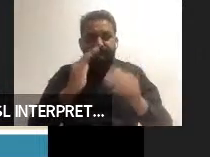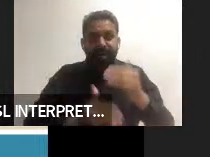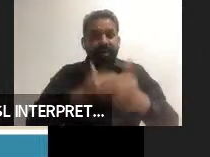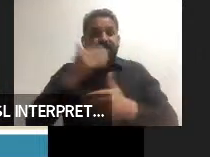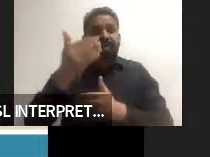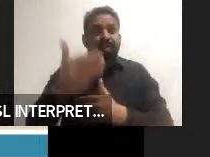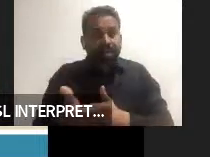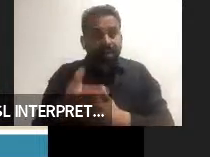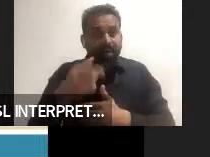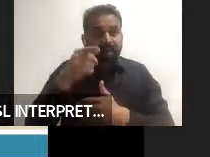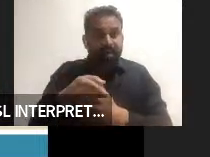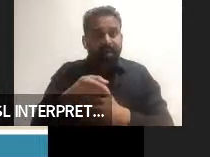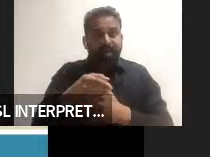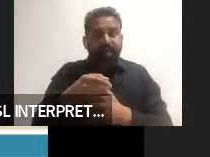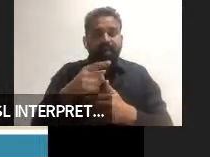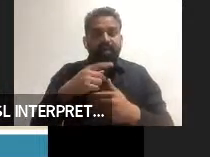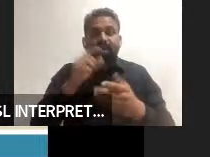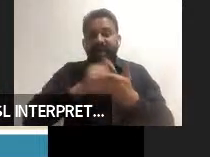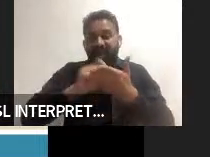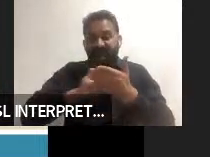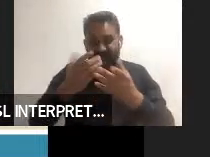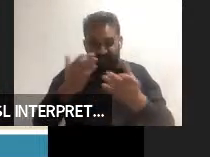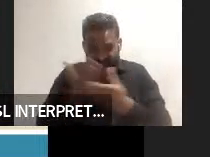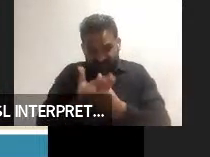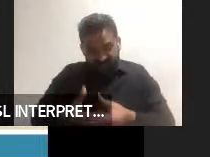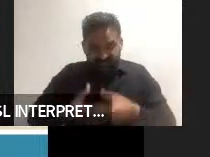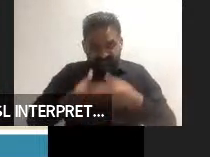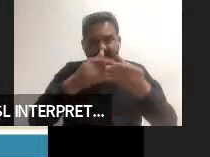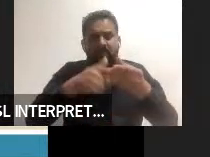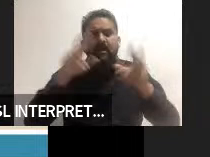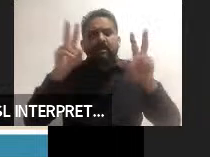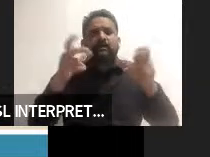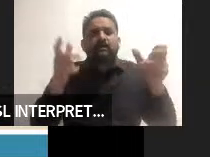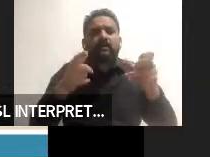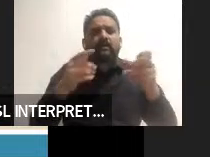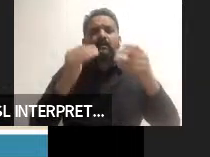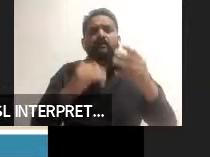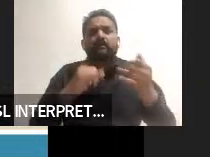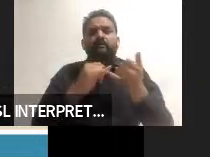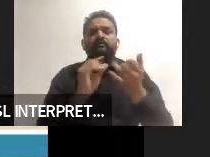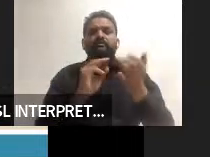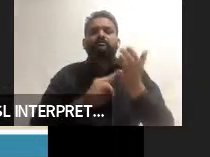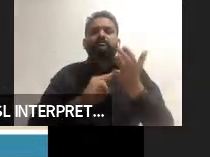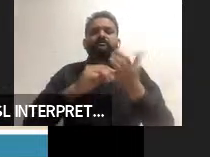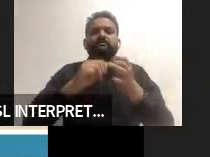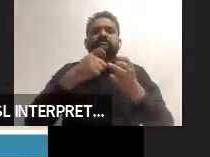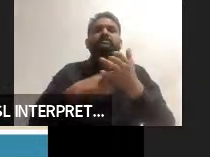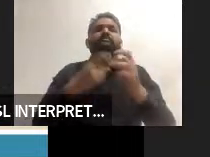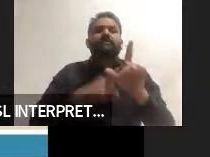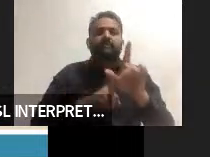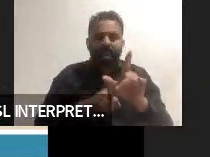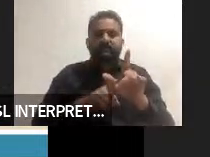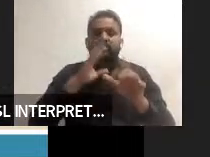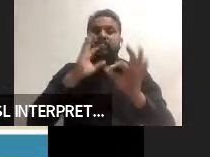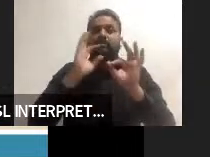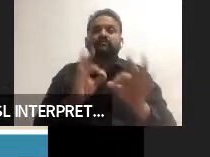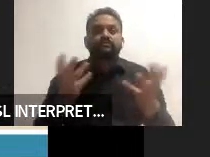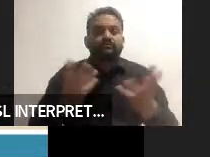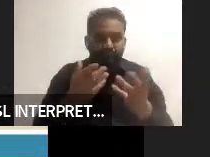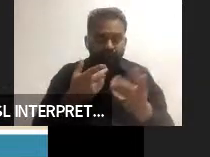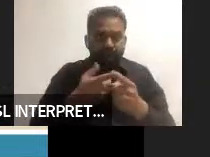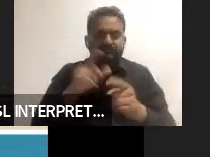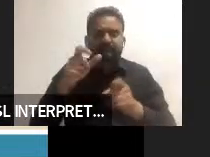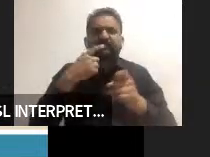the written submission starts, which starts from summary of facts, and sometimes people also say chronology